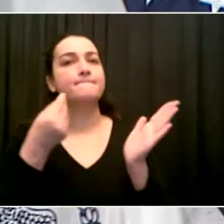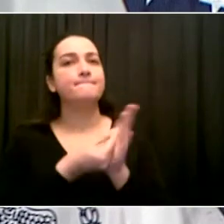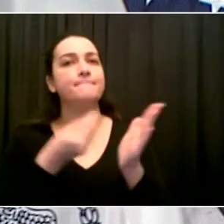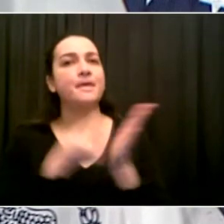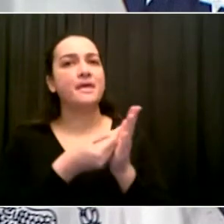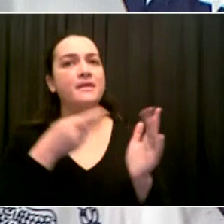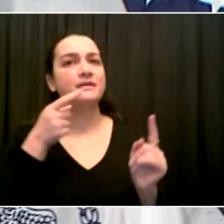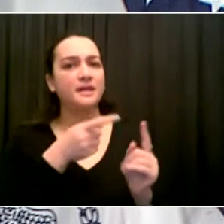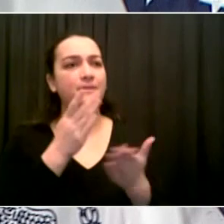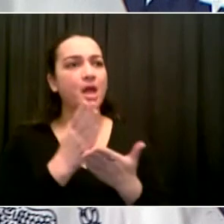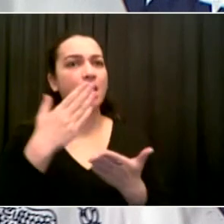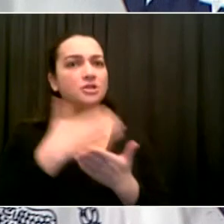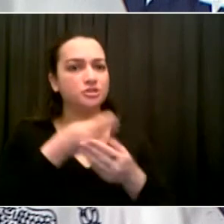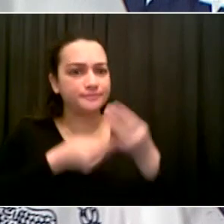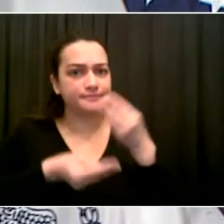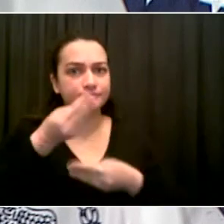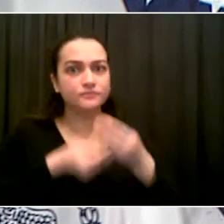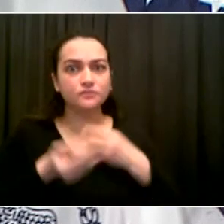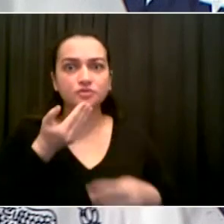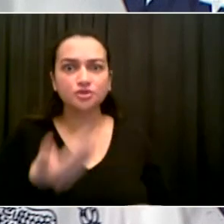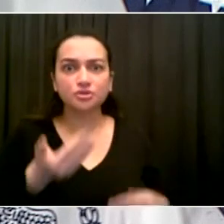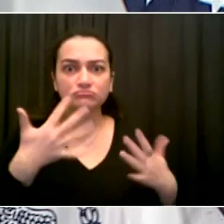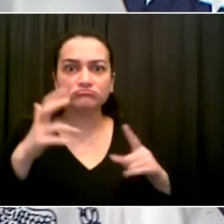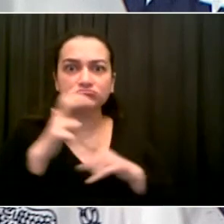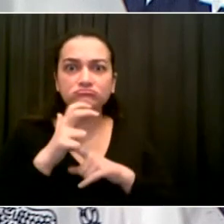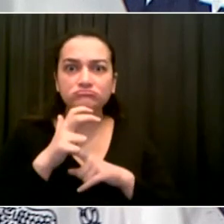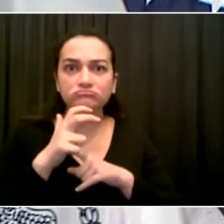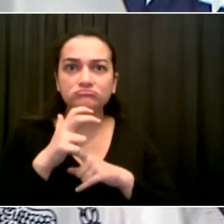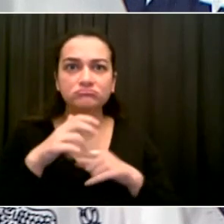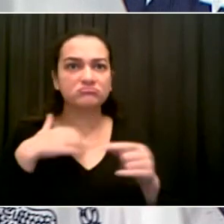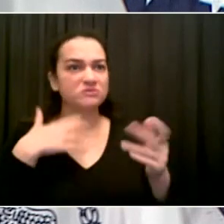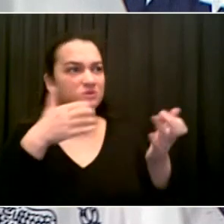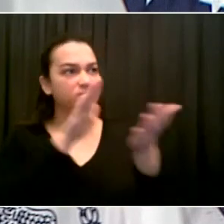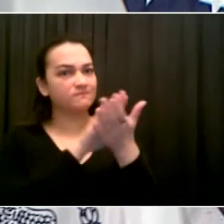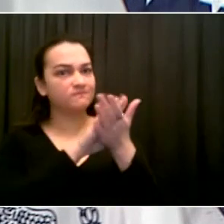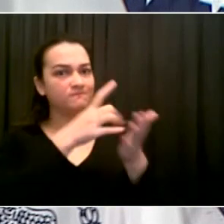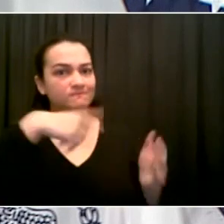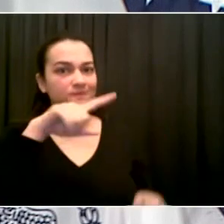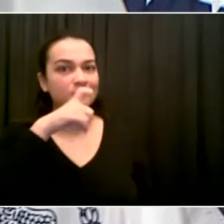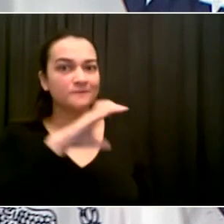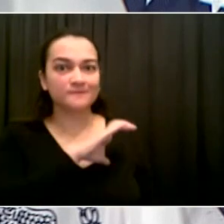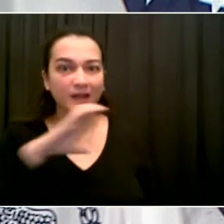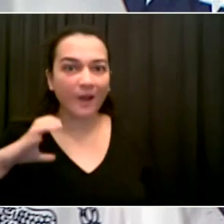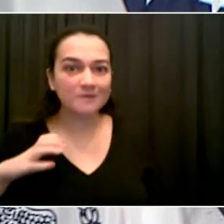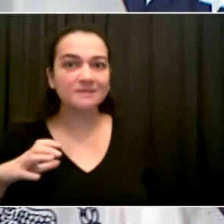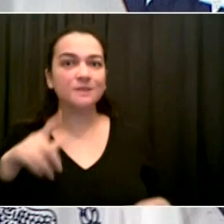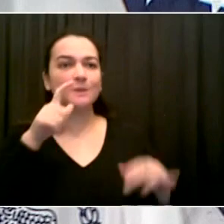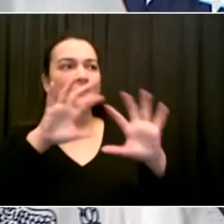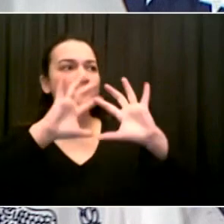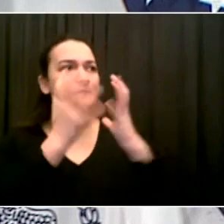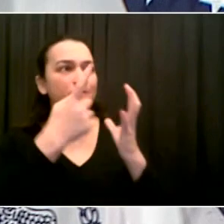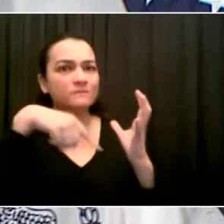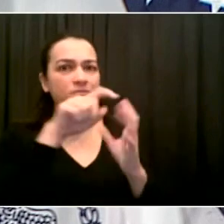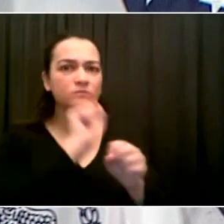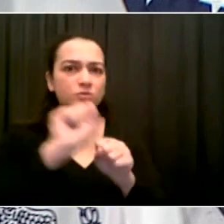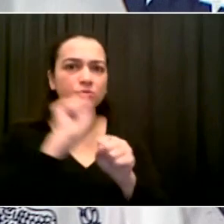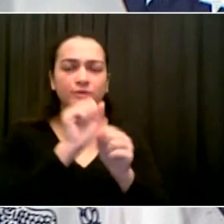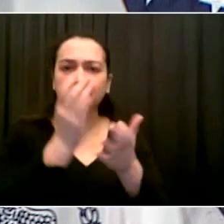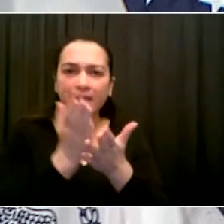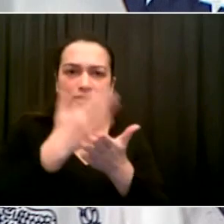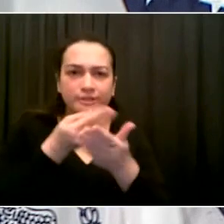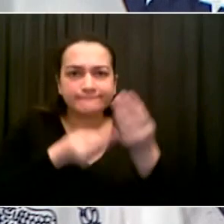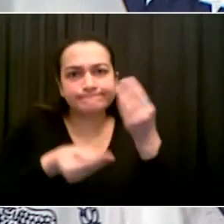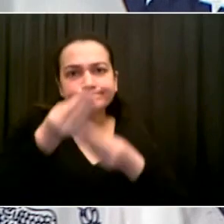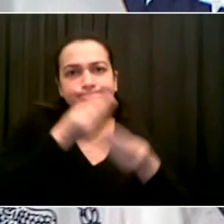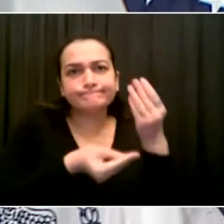entity involved in the negotiations, the governor. Would you acknowledge, or do you believe that his weakened political